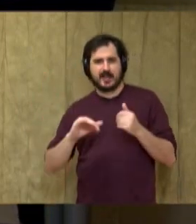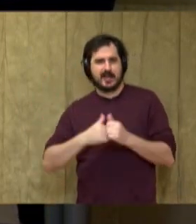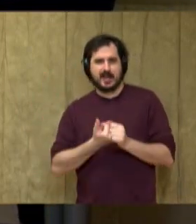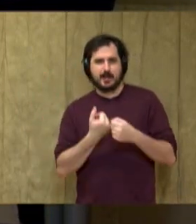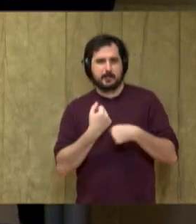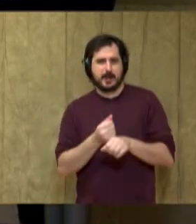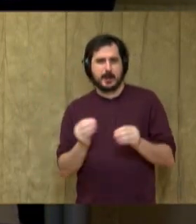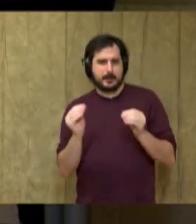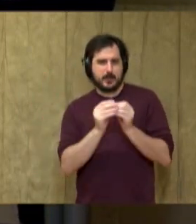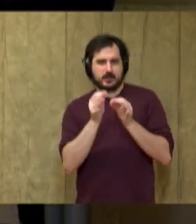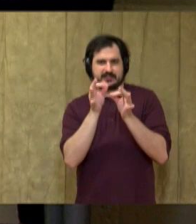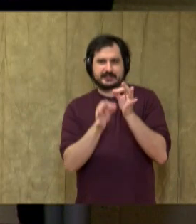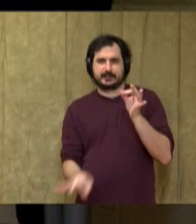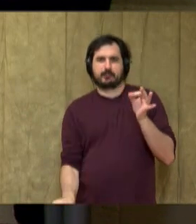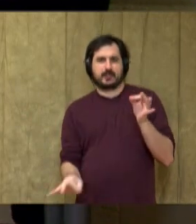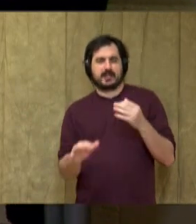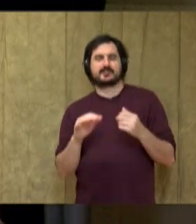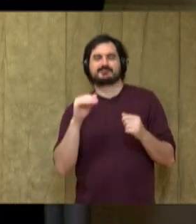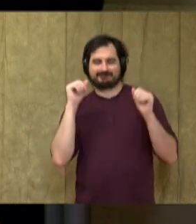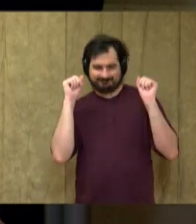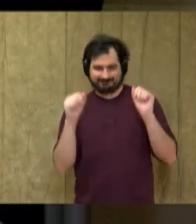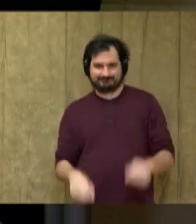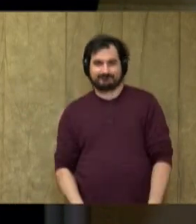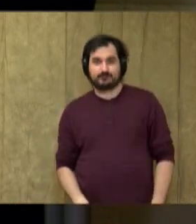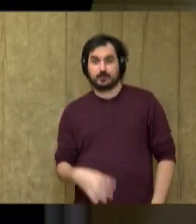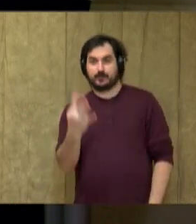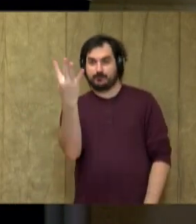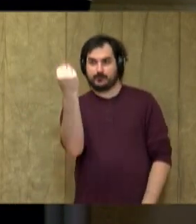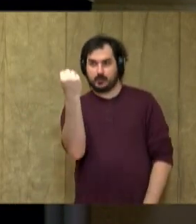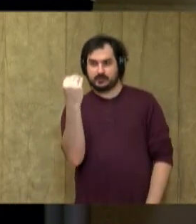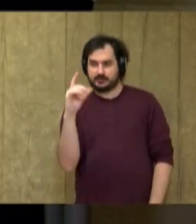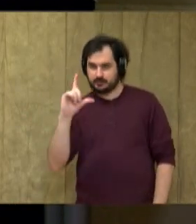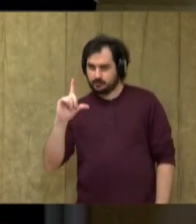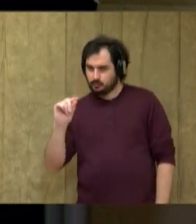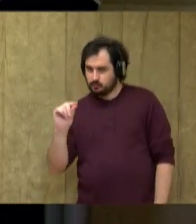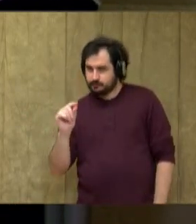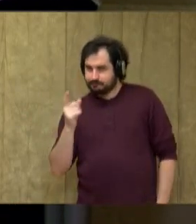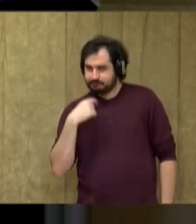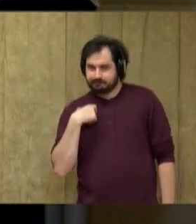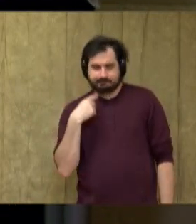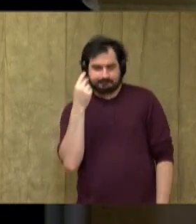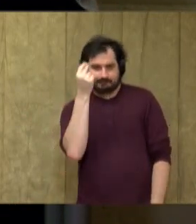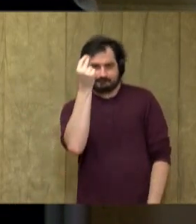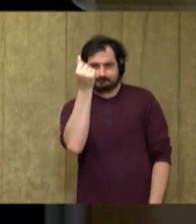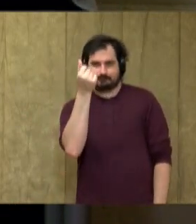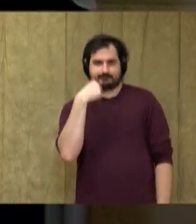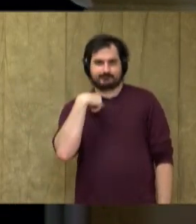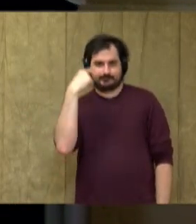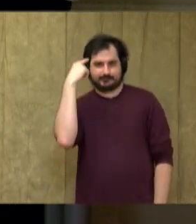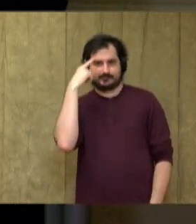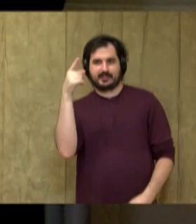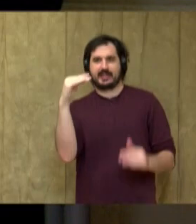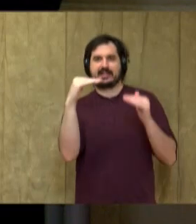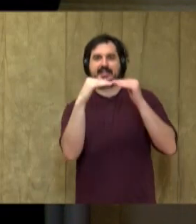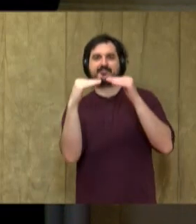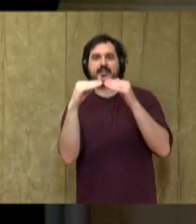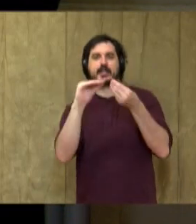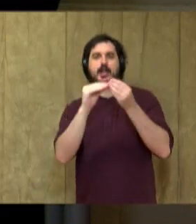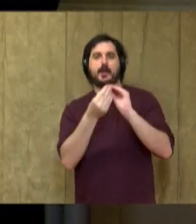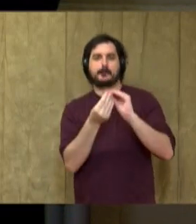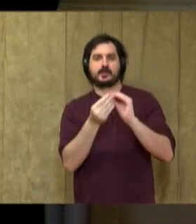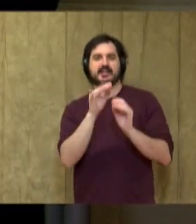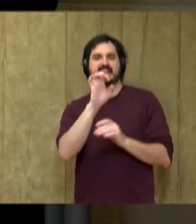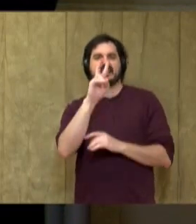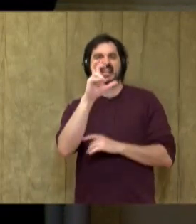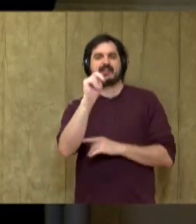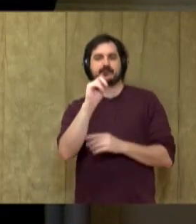simple? Absolutely. Think about 14 and think about 20. I automatically think of them as even numbers. So if I divided